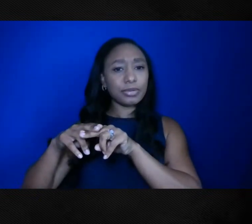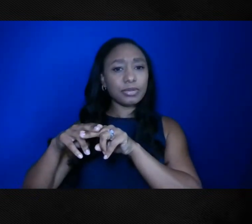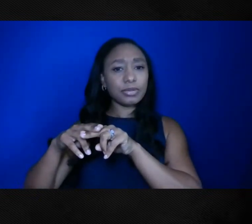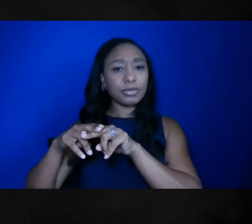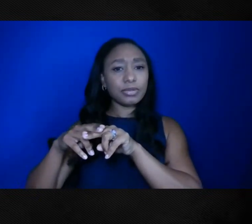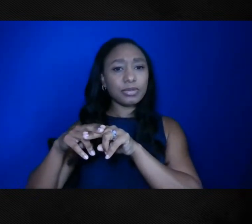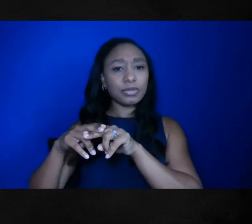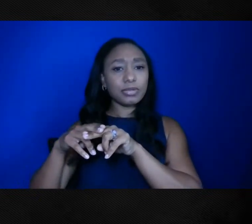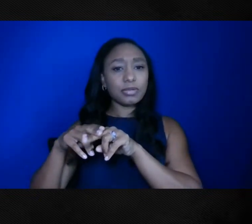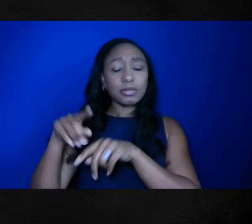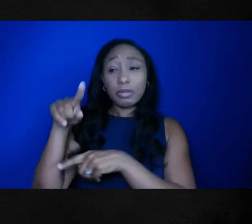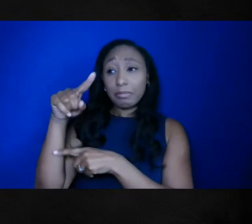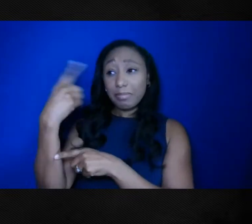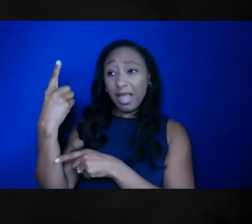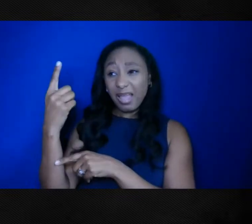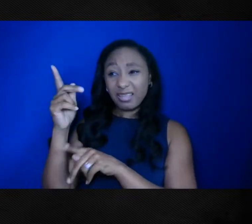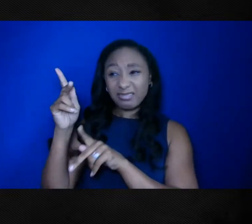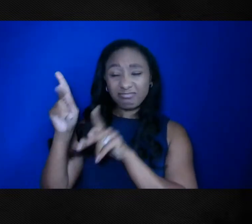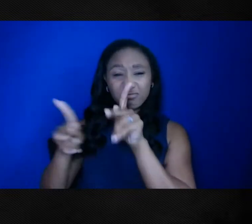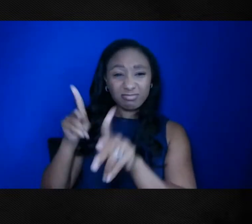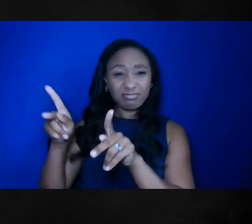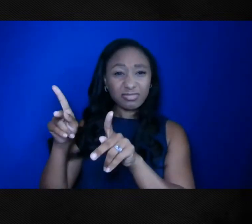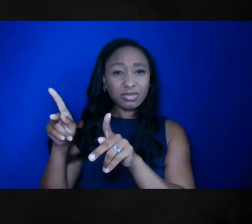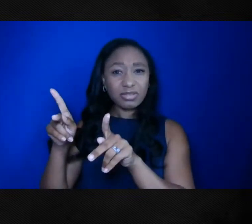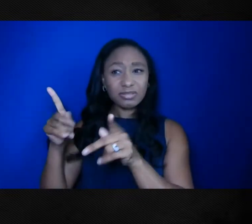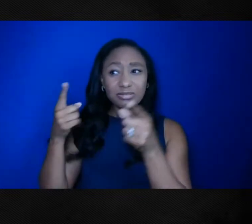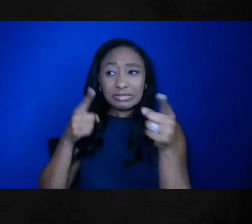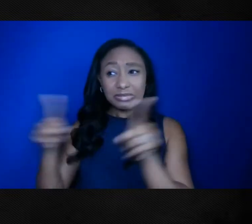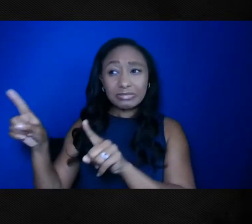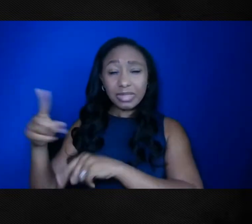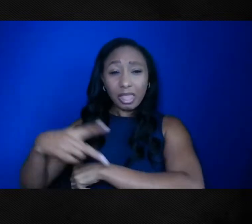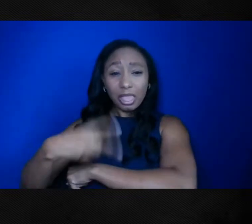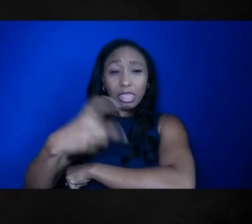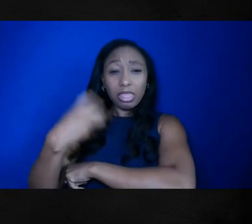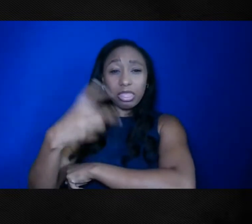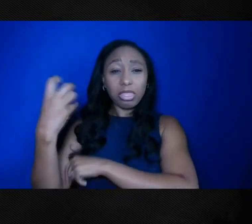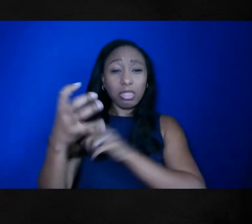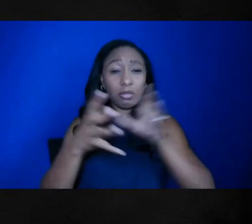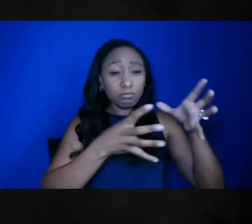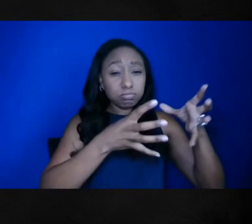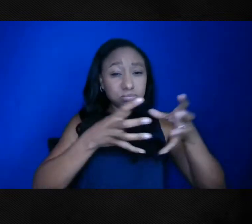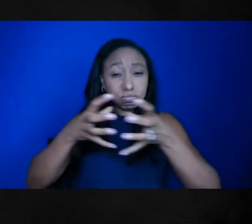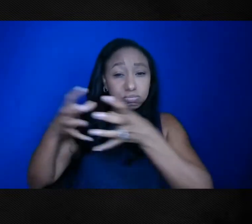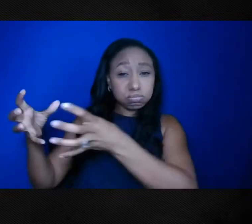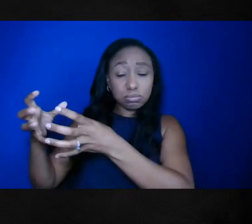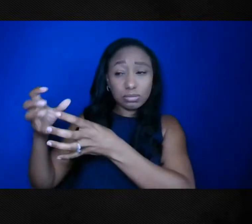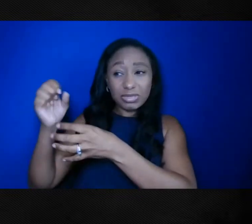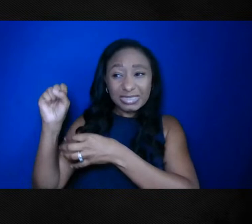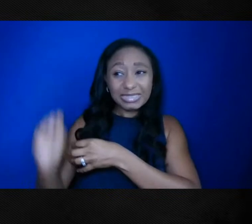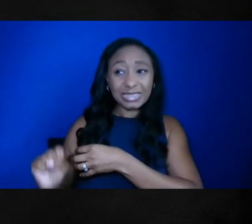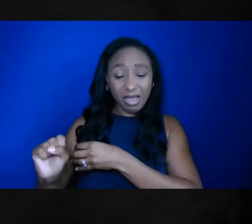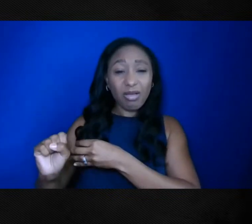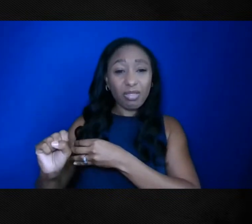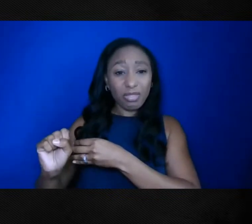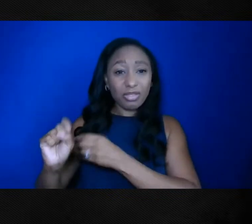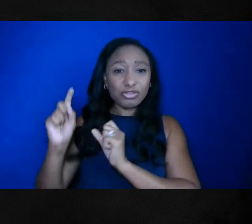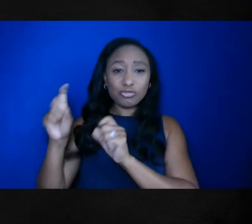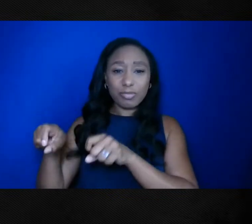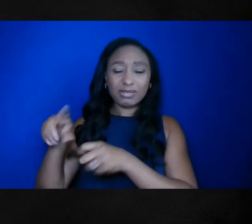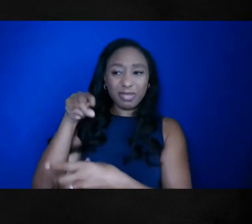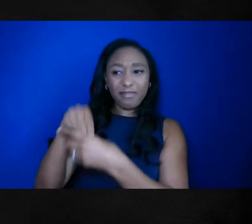free people off the streets. They took them south to feed the insatiable labor needs of the cotton